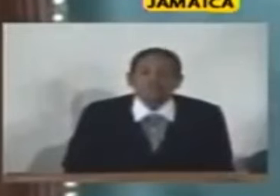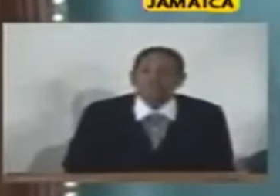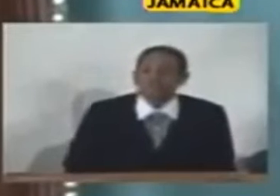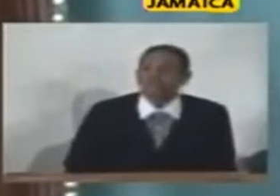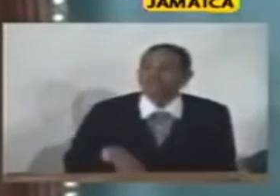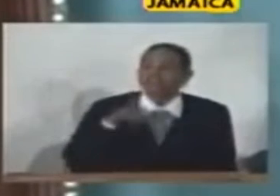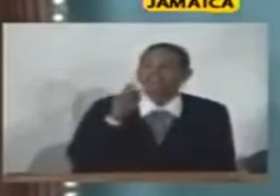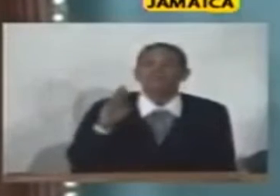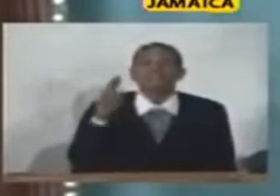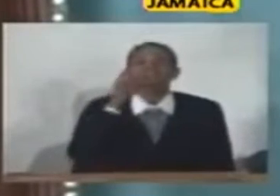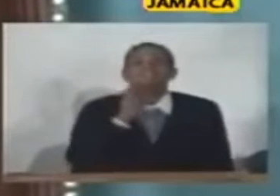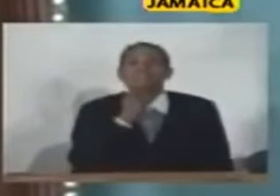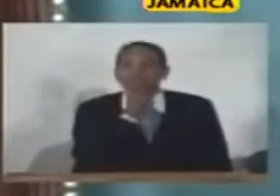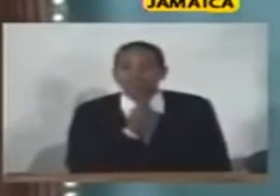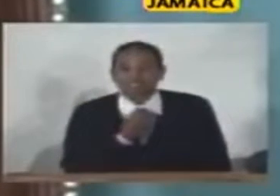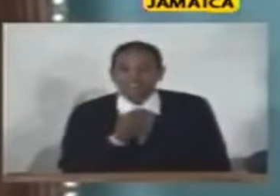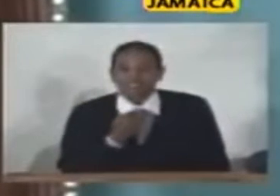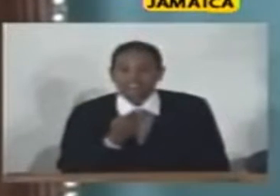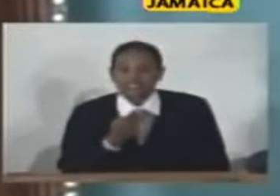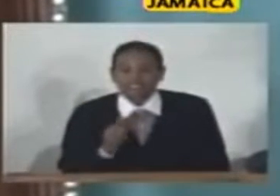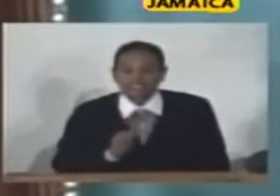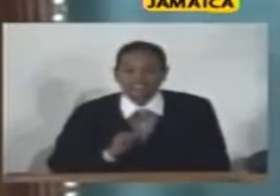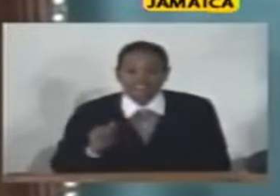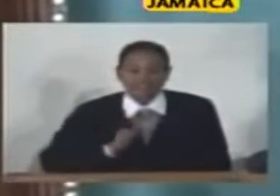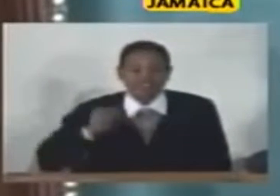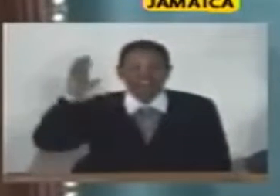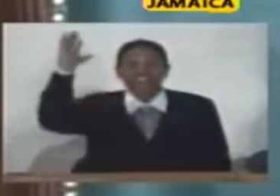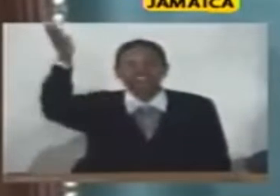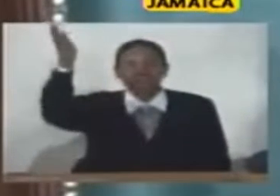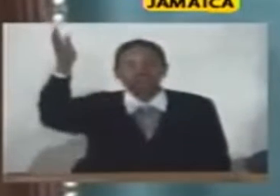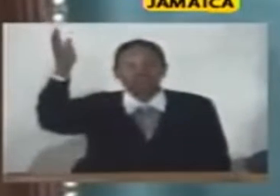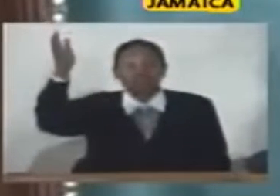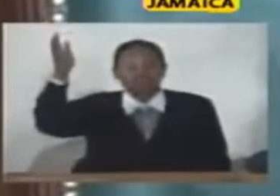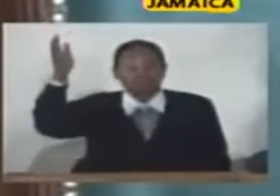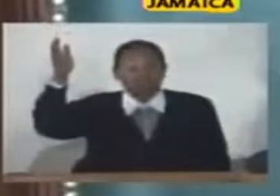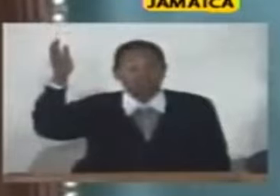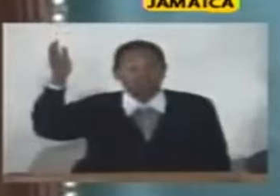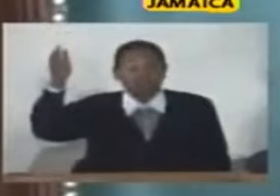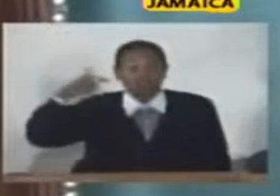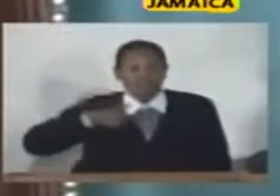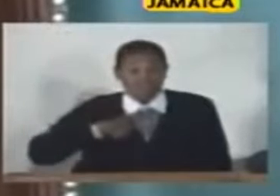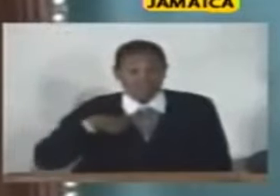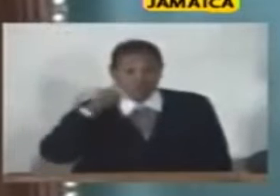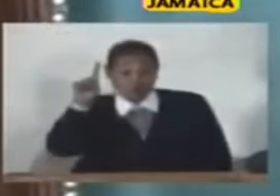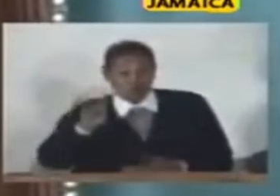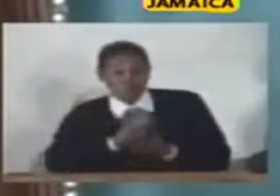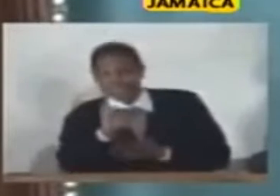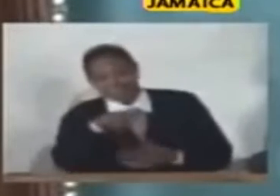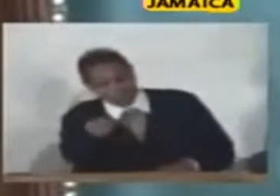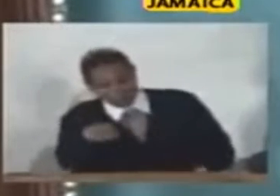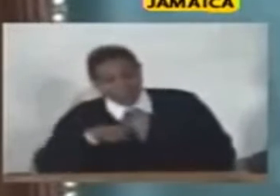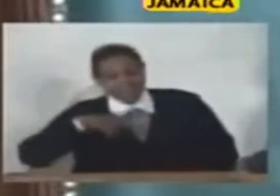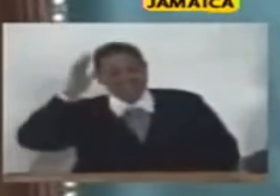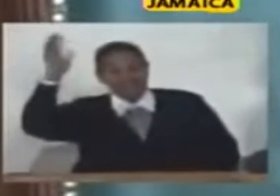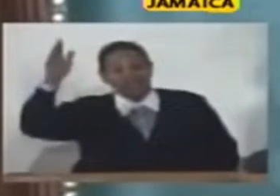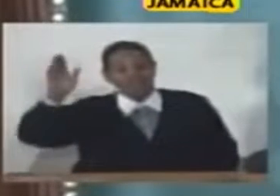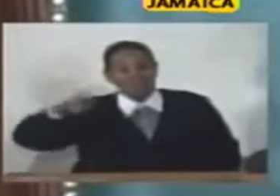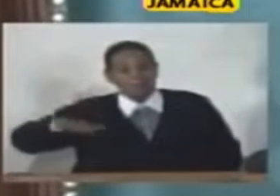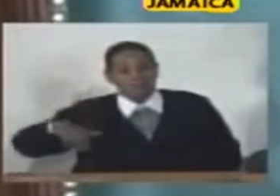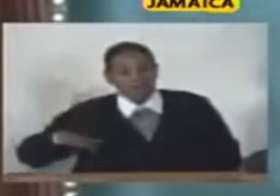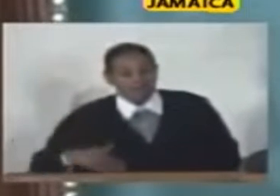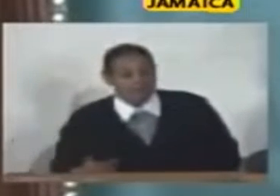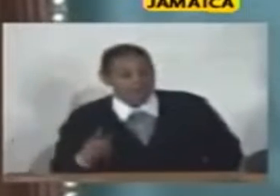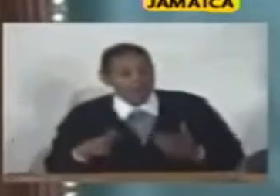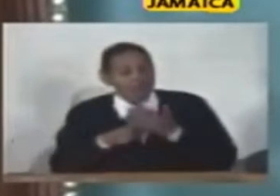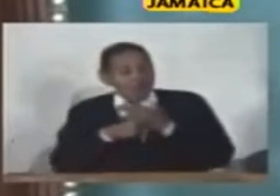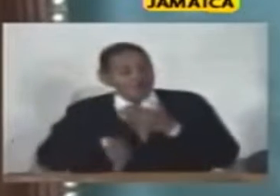The hostility started after House Speaker Pernell Charles stated that while he is legally bound to table the report, he